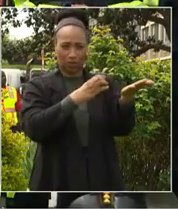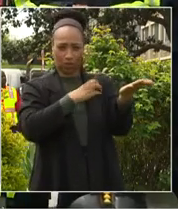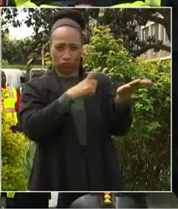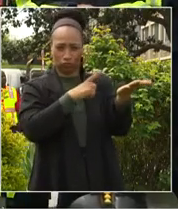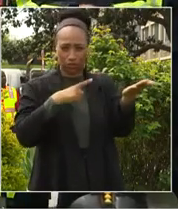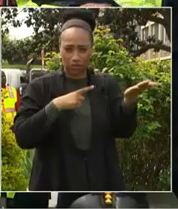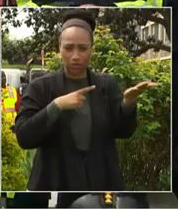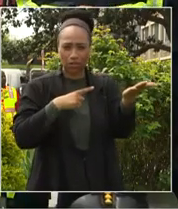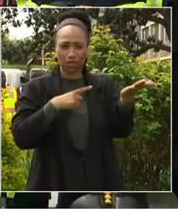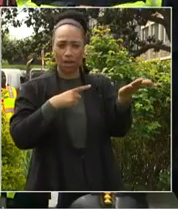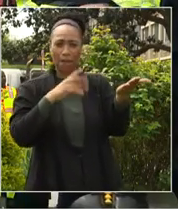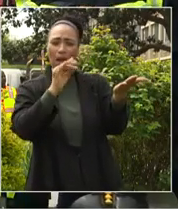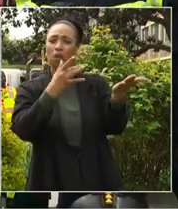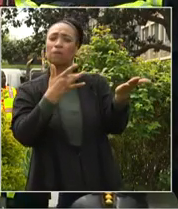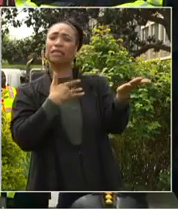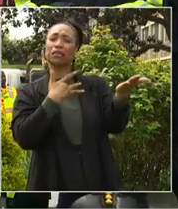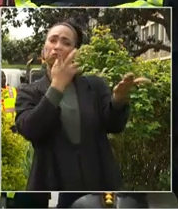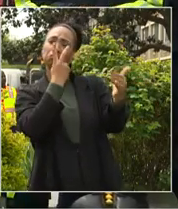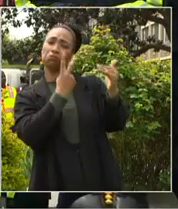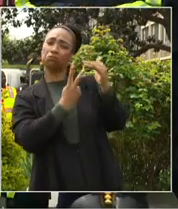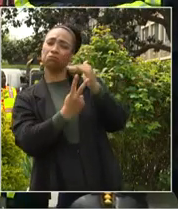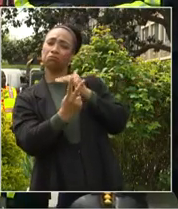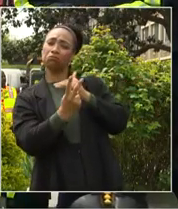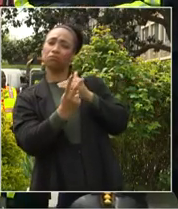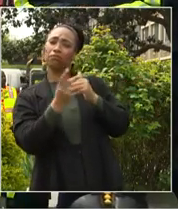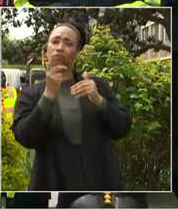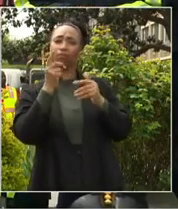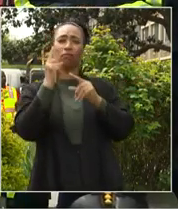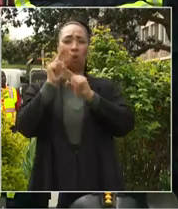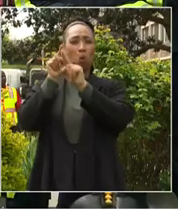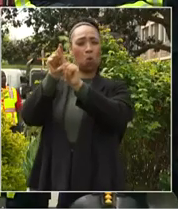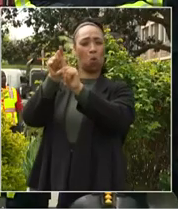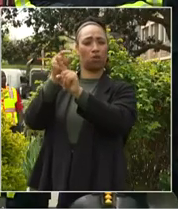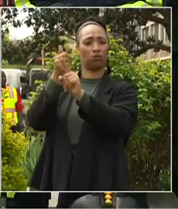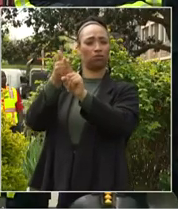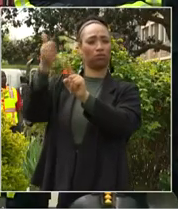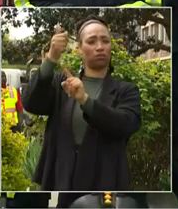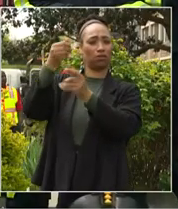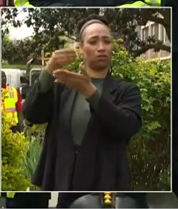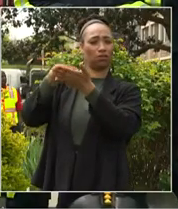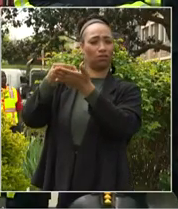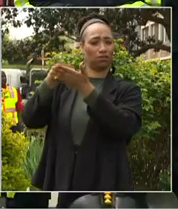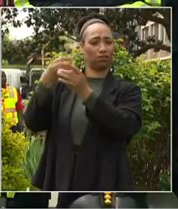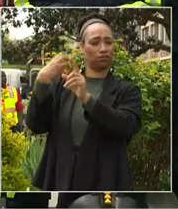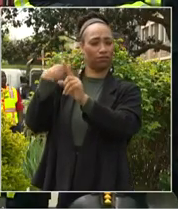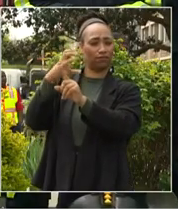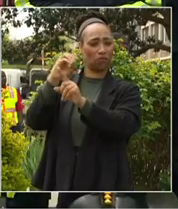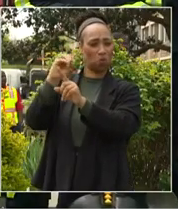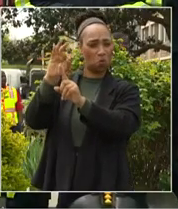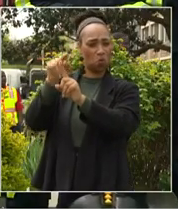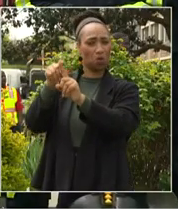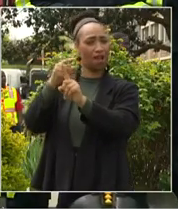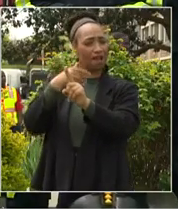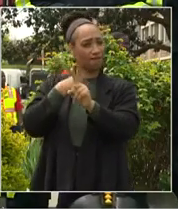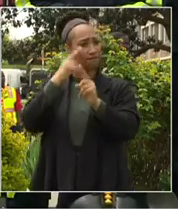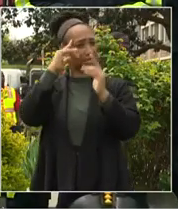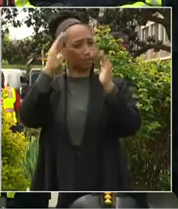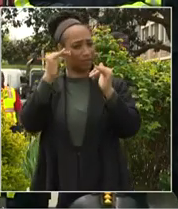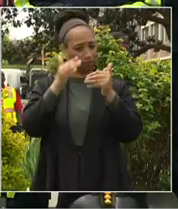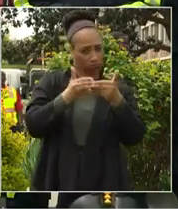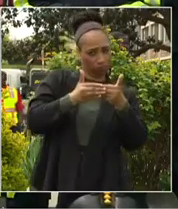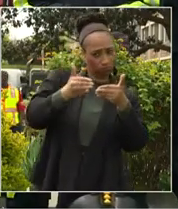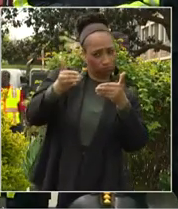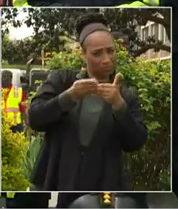there any concern that you won't meet that 30-day deadline? I'm not sure what you're referring to. So